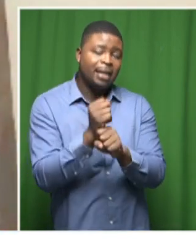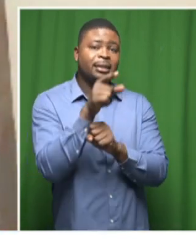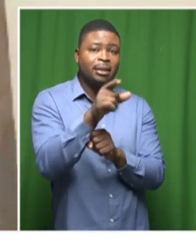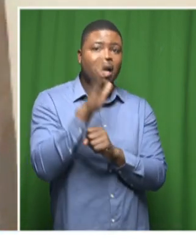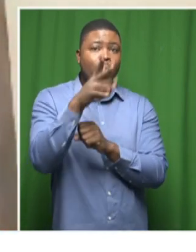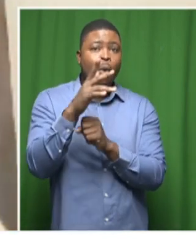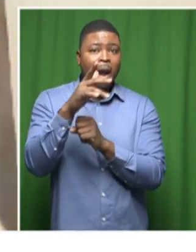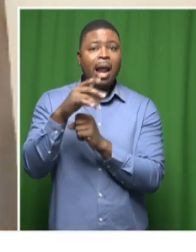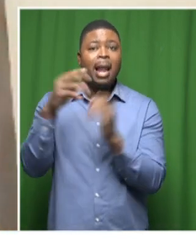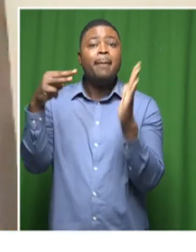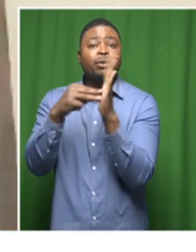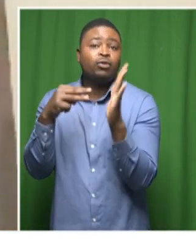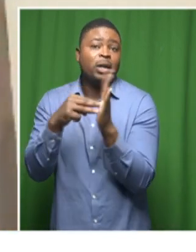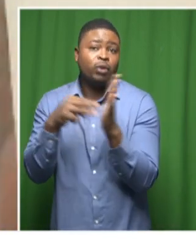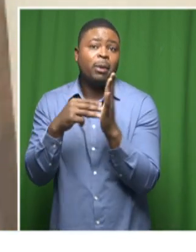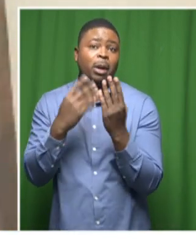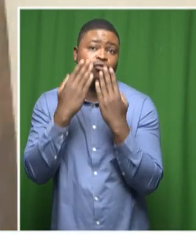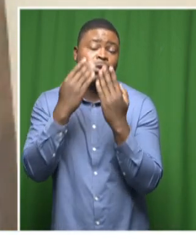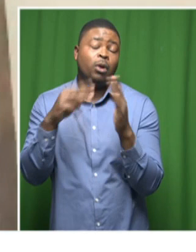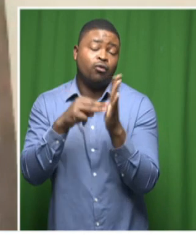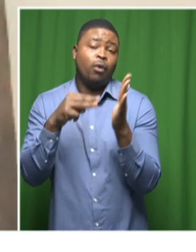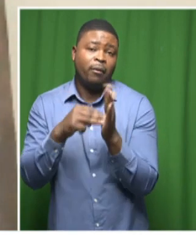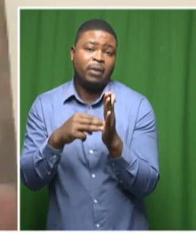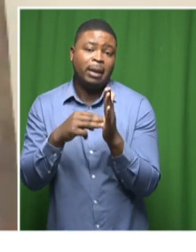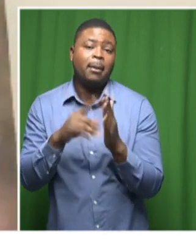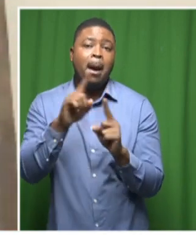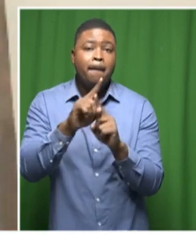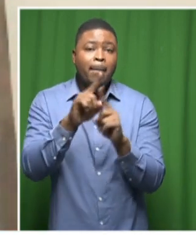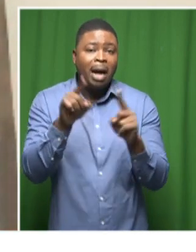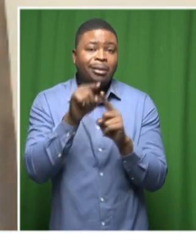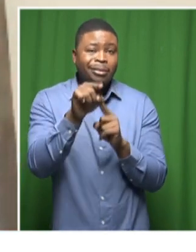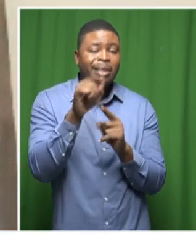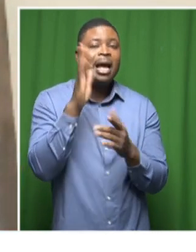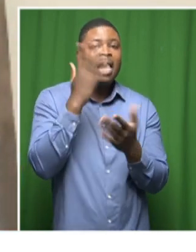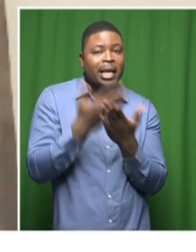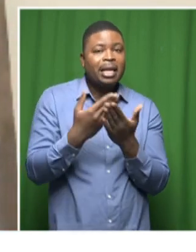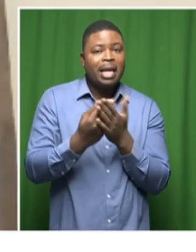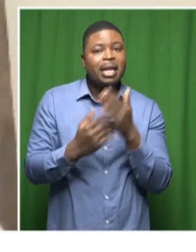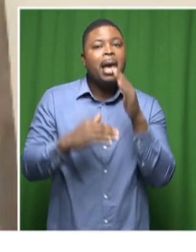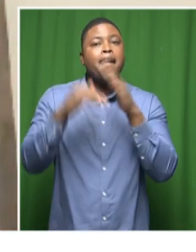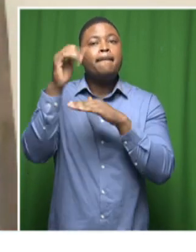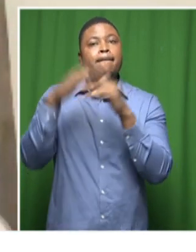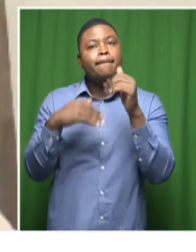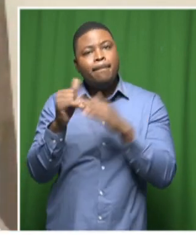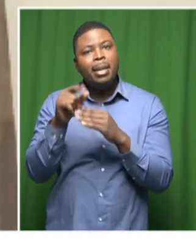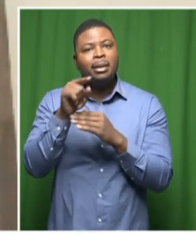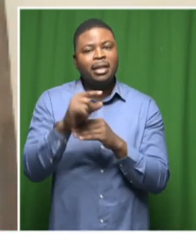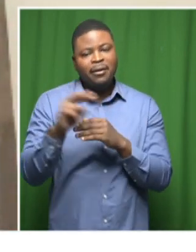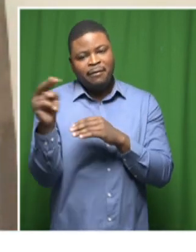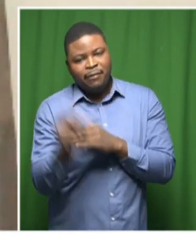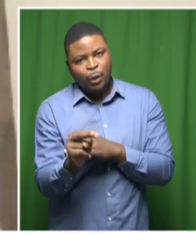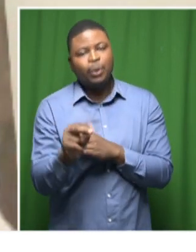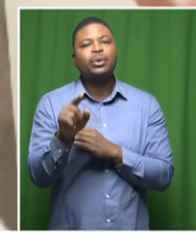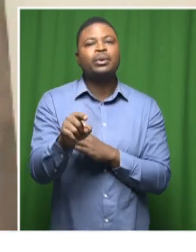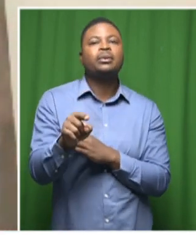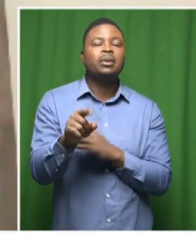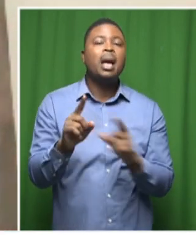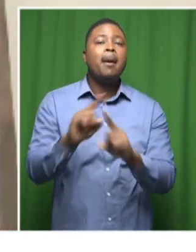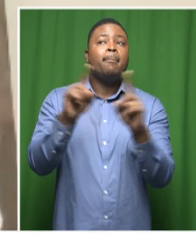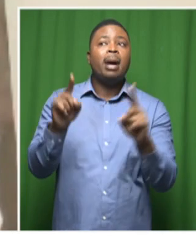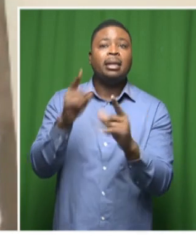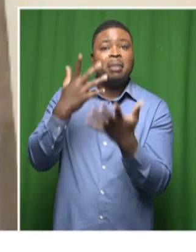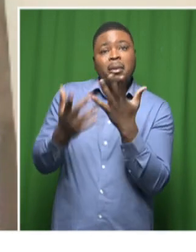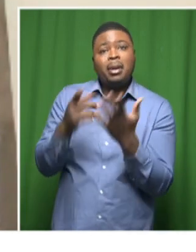of capability, this is what we're able to then build in from a longer term view. And I think the part of the conversation that